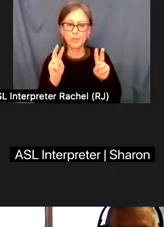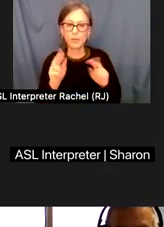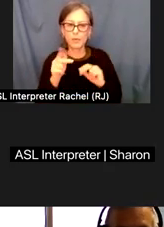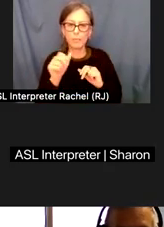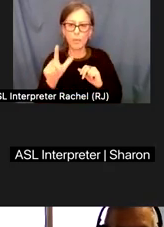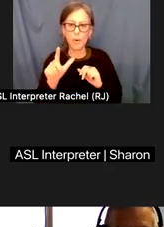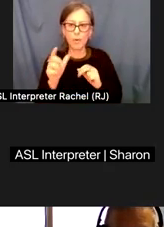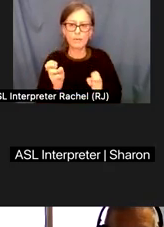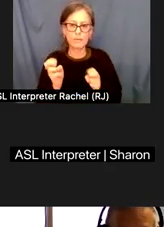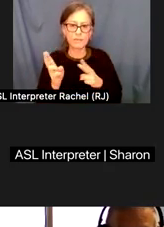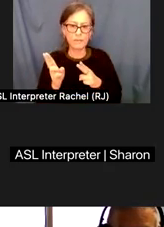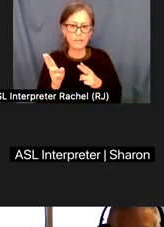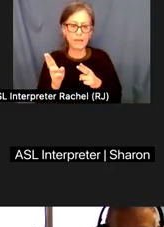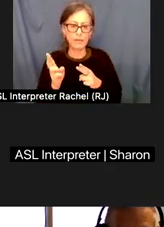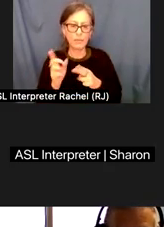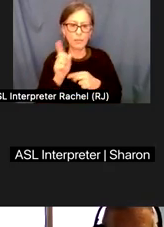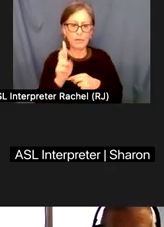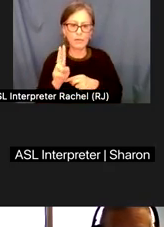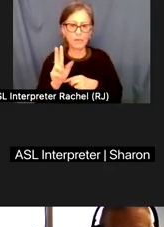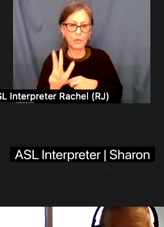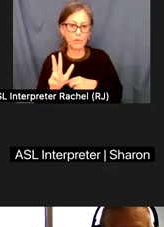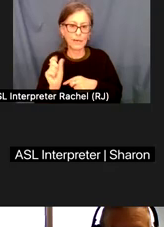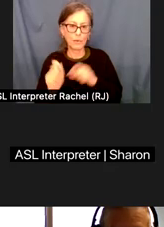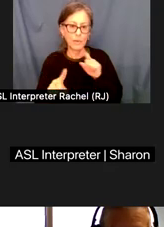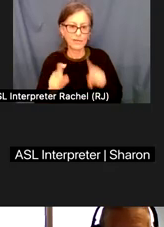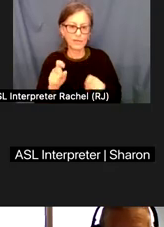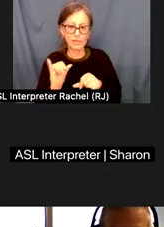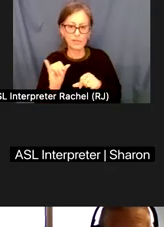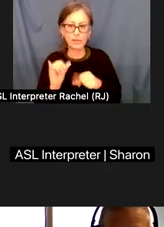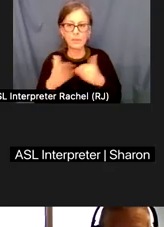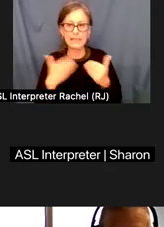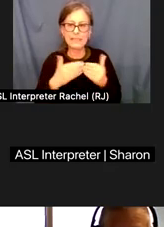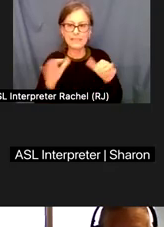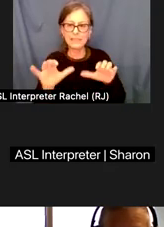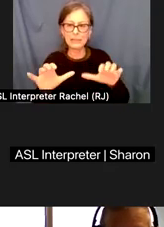submit 1, 2, and 3 questions, easy to do.